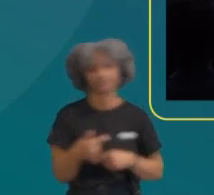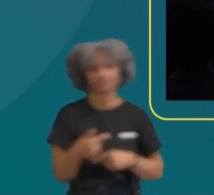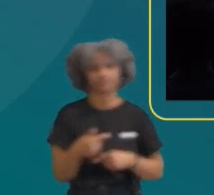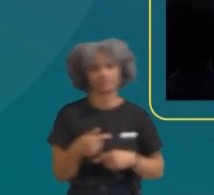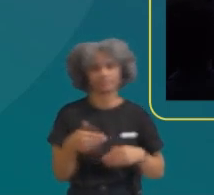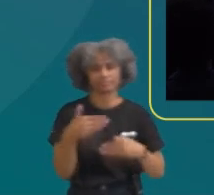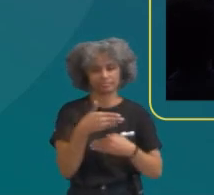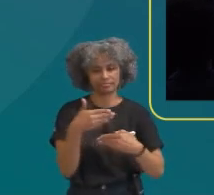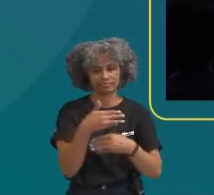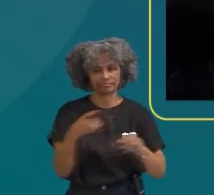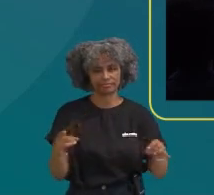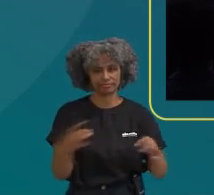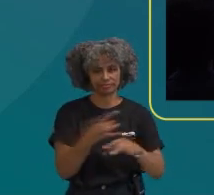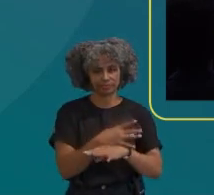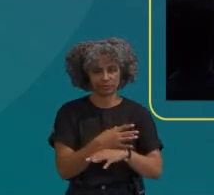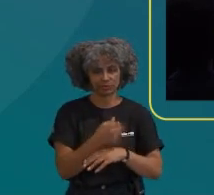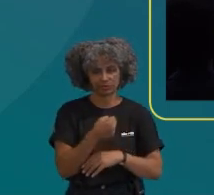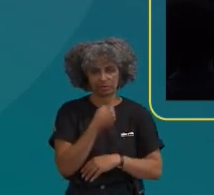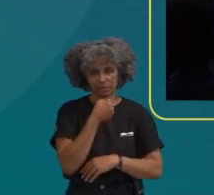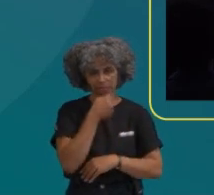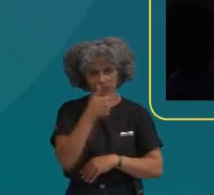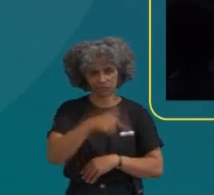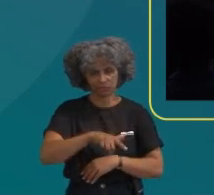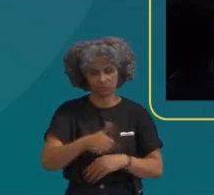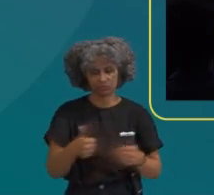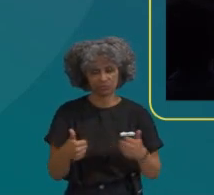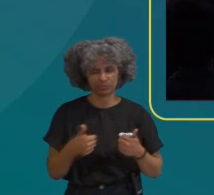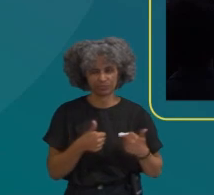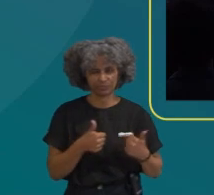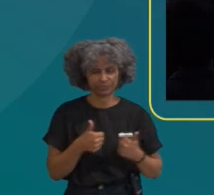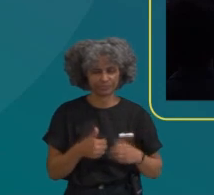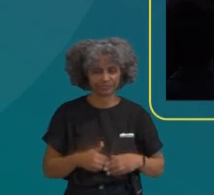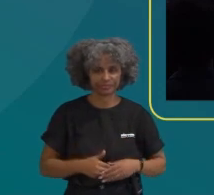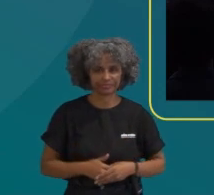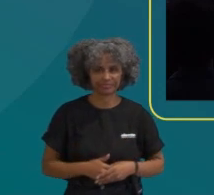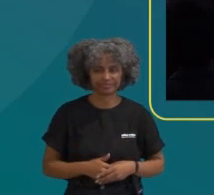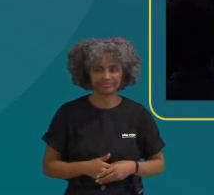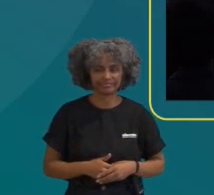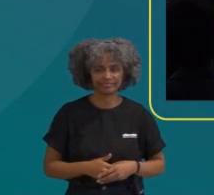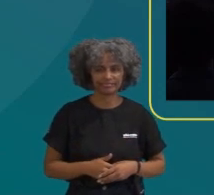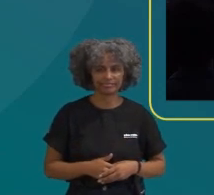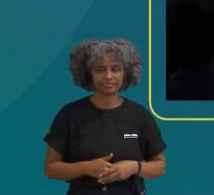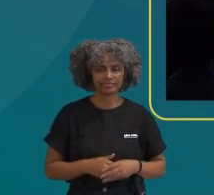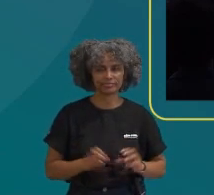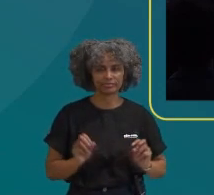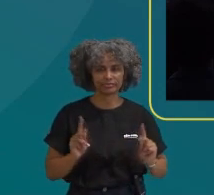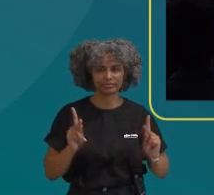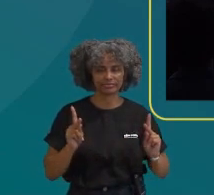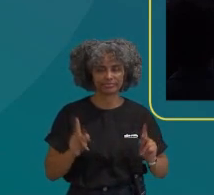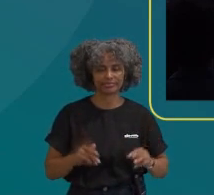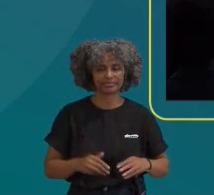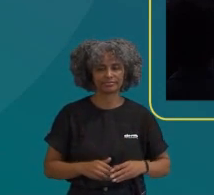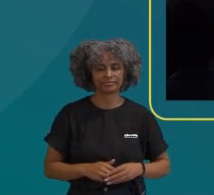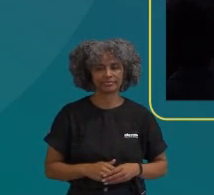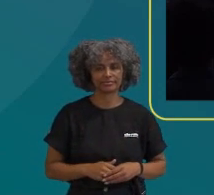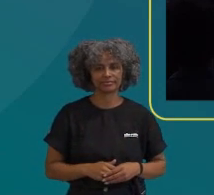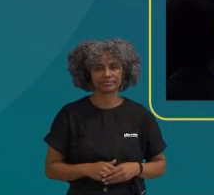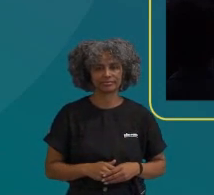All right, I'm indicating that we are going